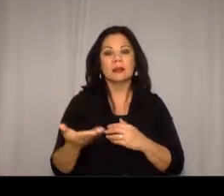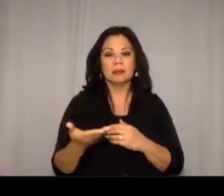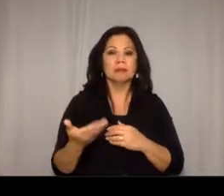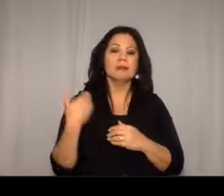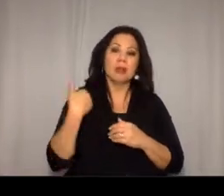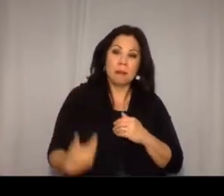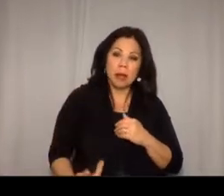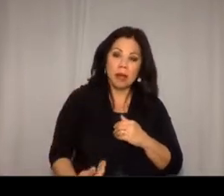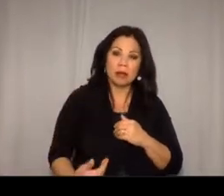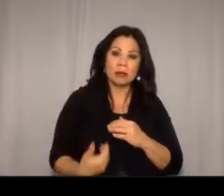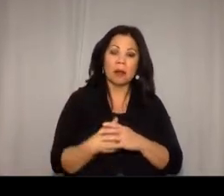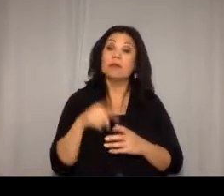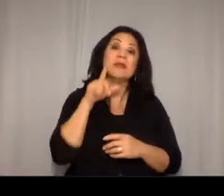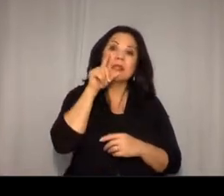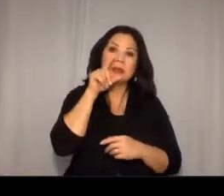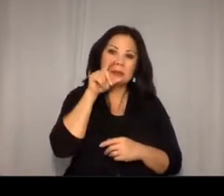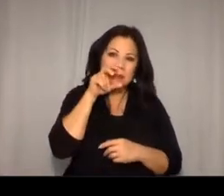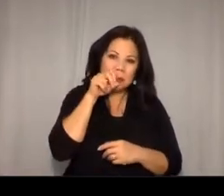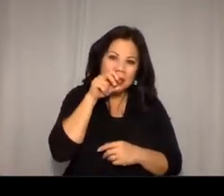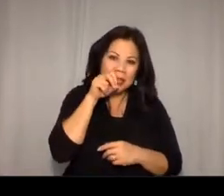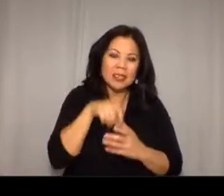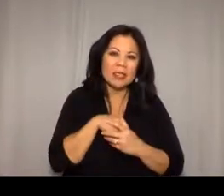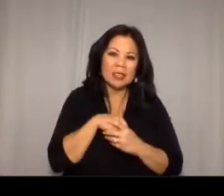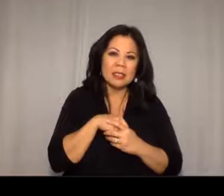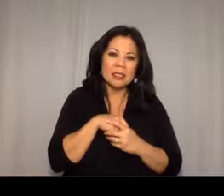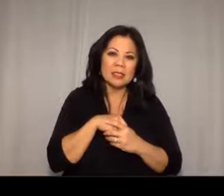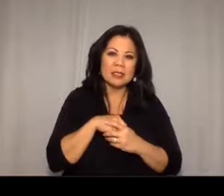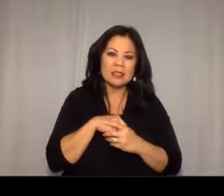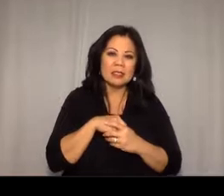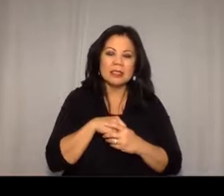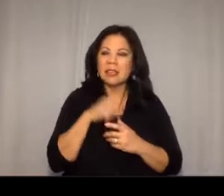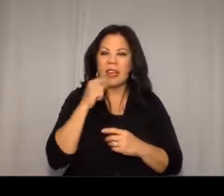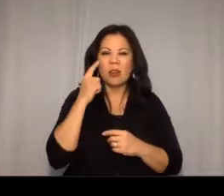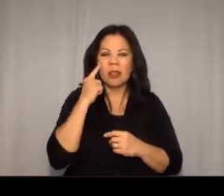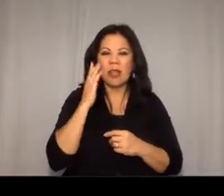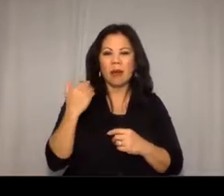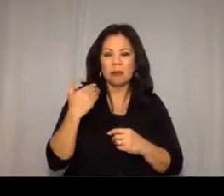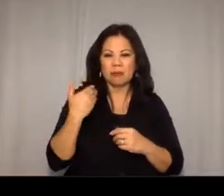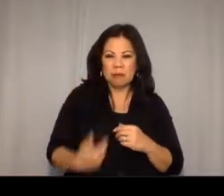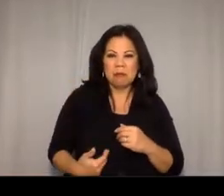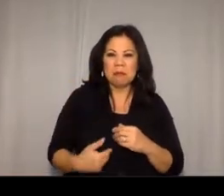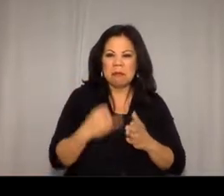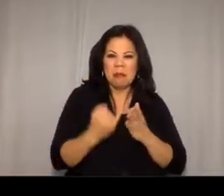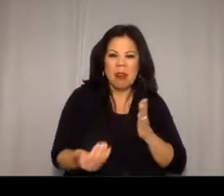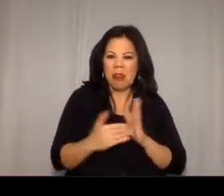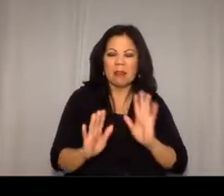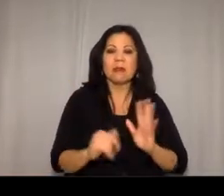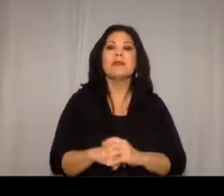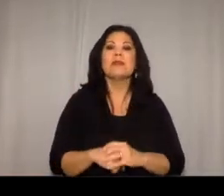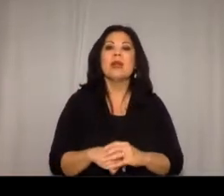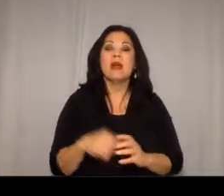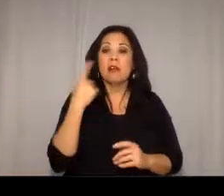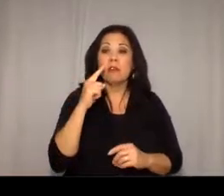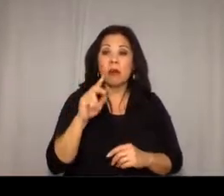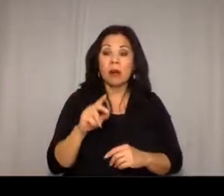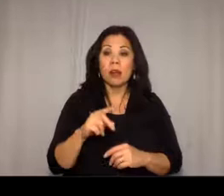going to put in the beak that we just did. I think I won't do the body and all that stuff. To make the eye, you're just going to make a U shape. I'm